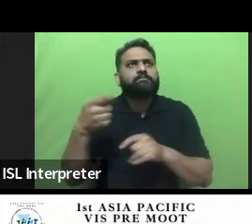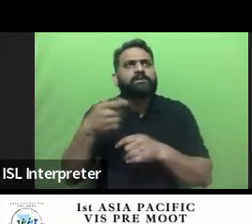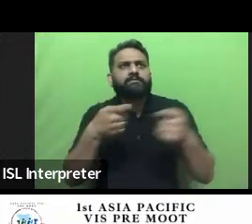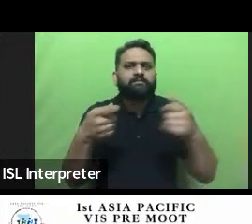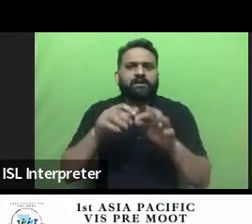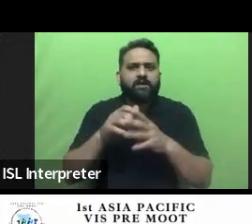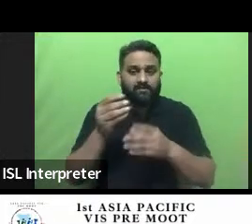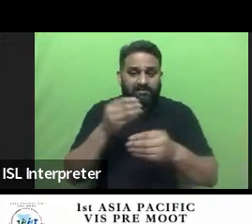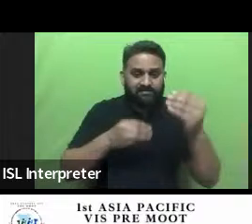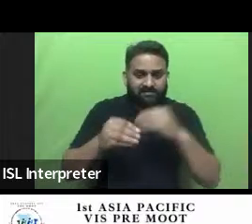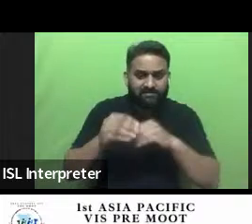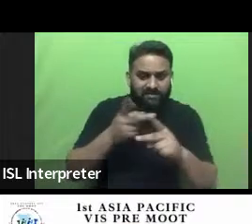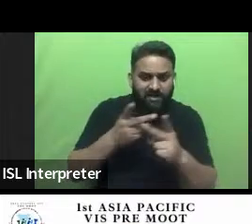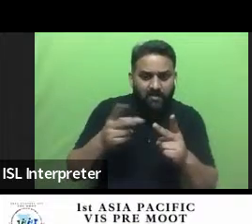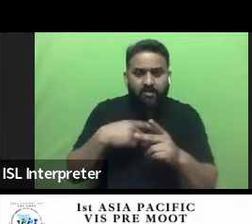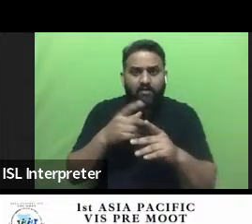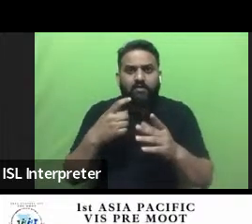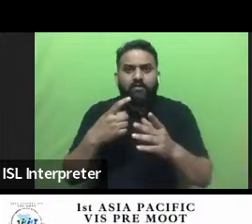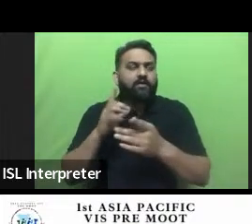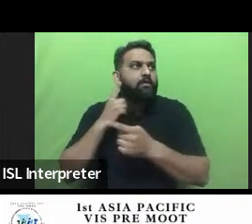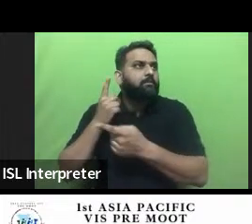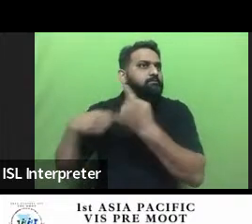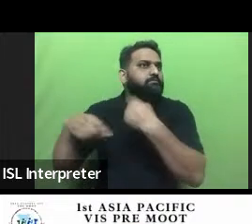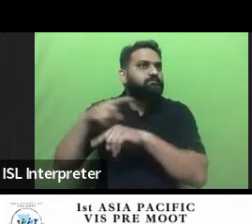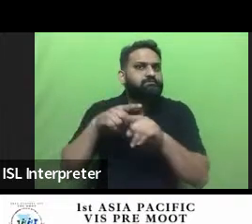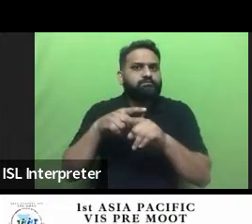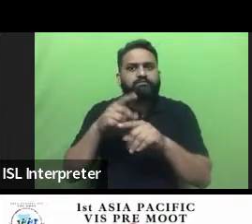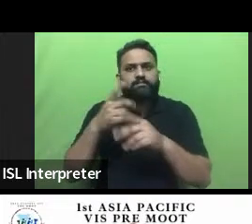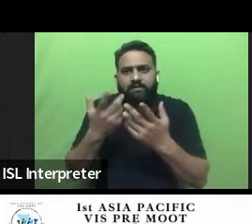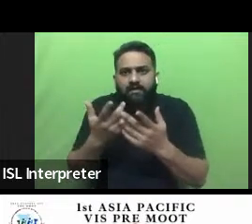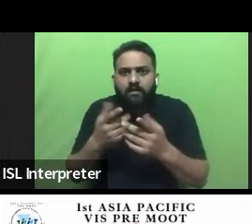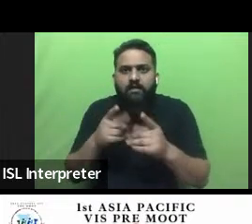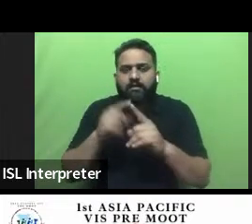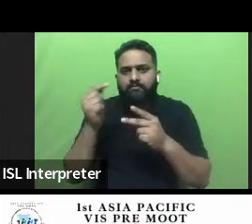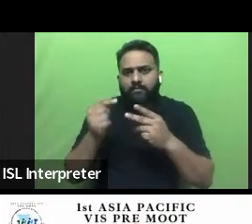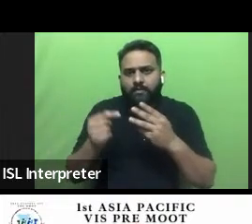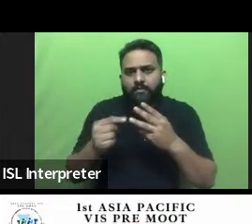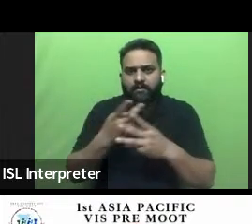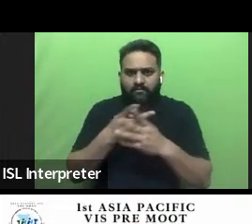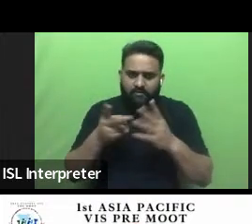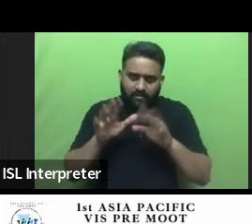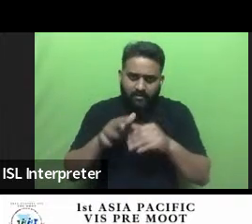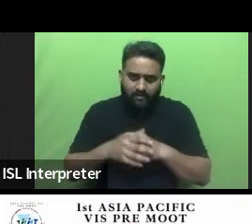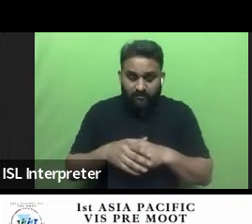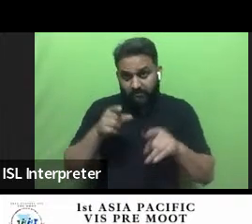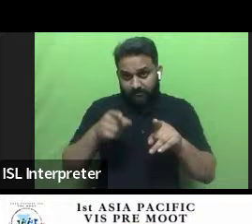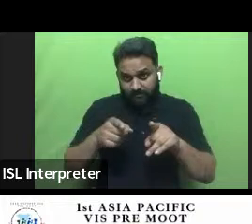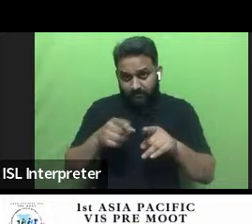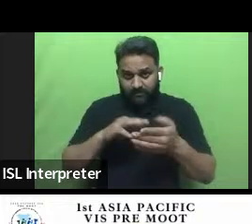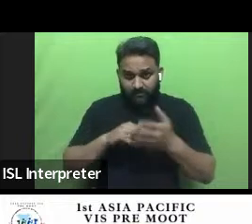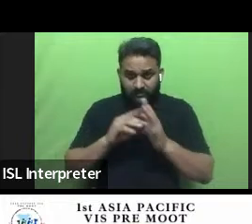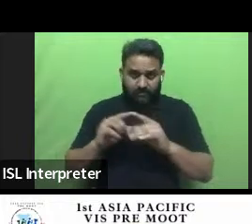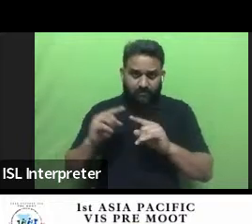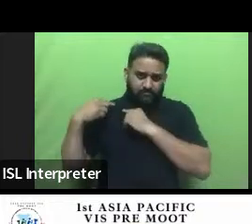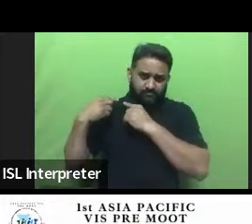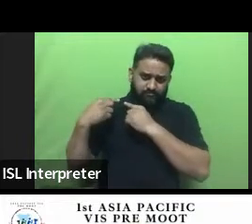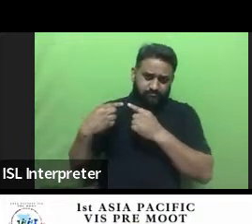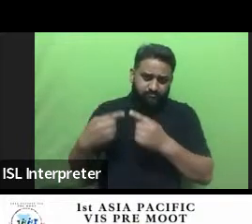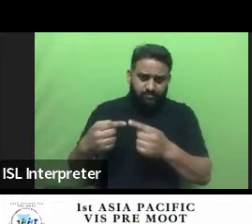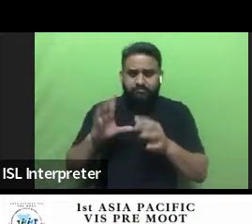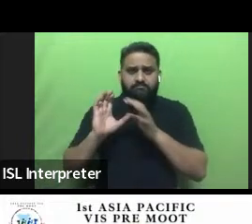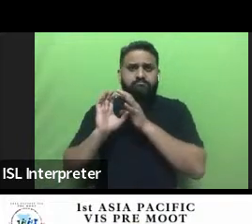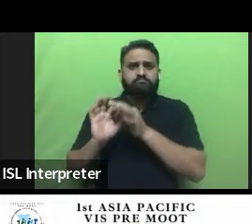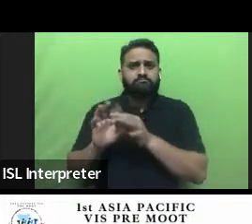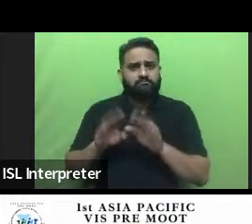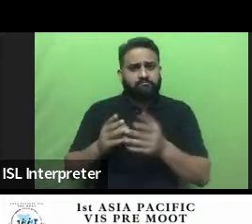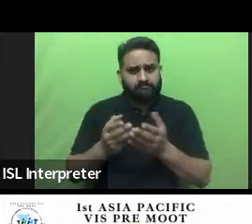were always included by reference rather than transmission, as is the case at present. This is a consistent feature of these previous dealings, and they are